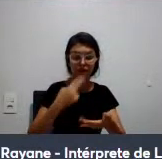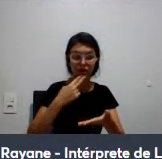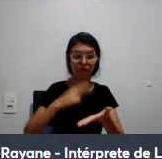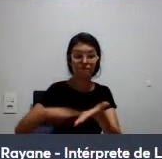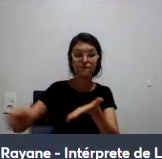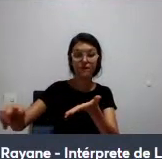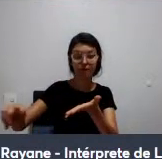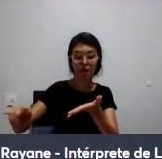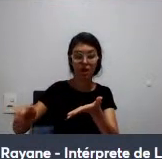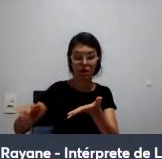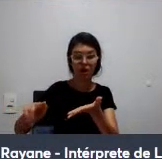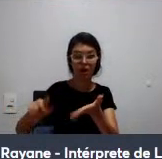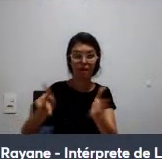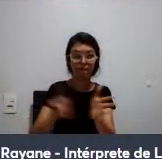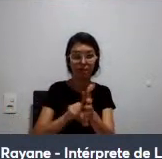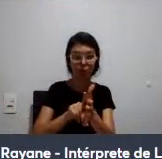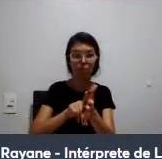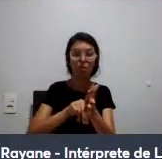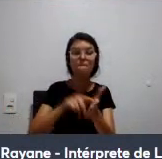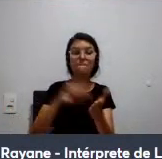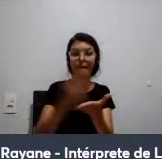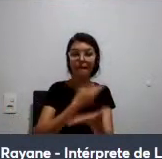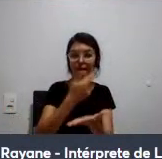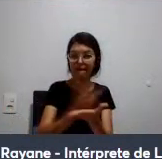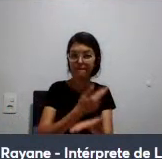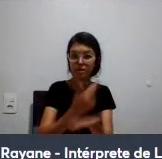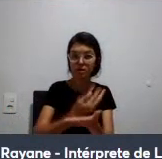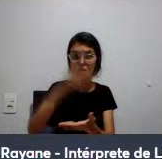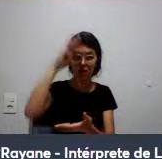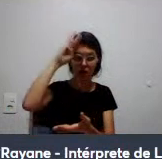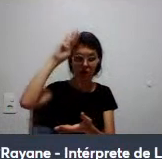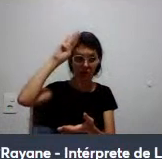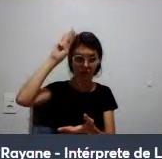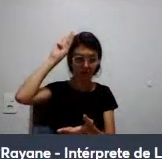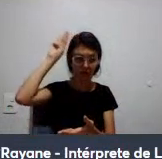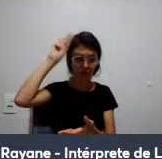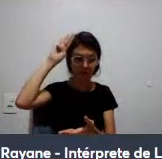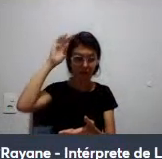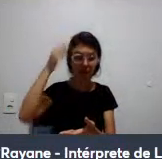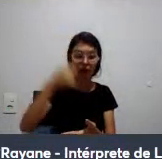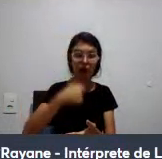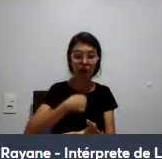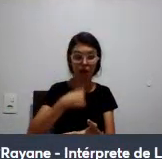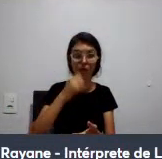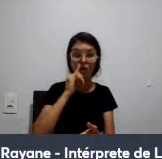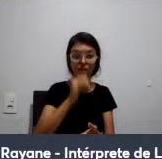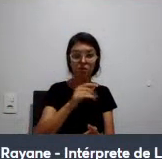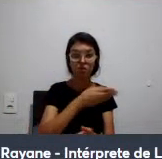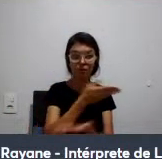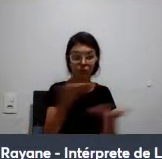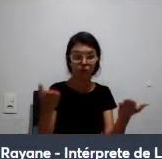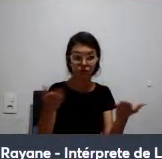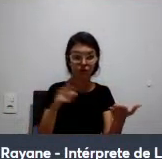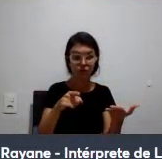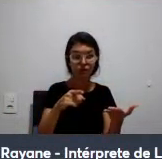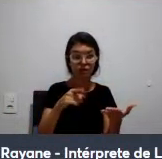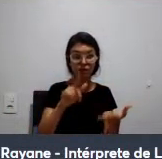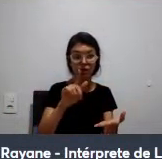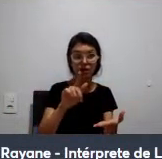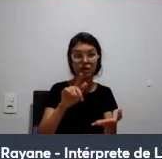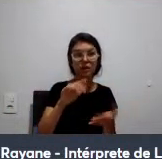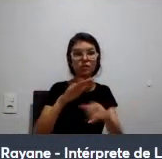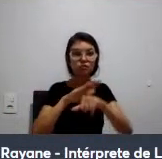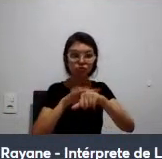para os periódicos. E o meu conselho a essa altura é ser gentil com